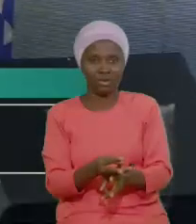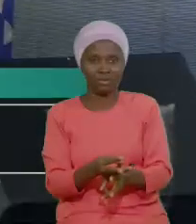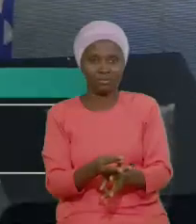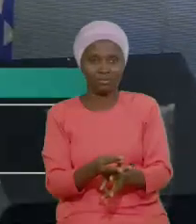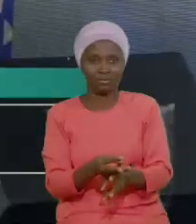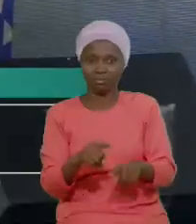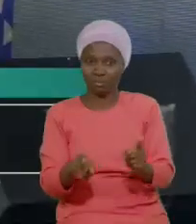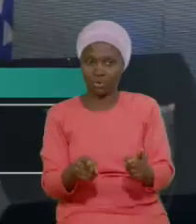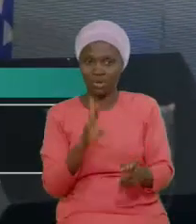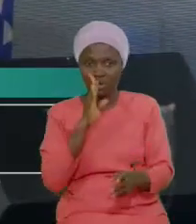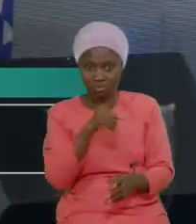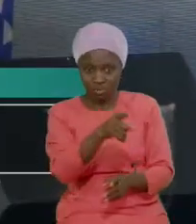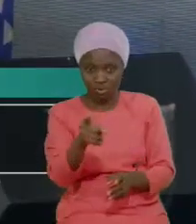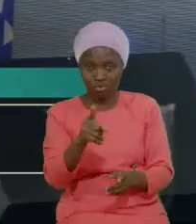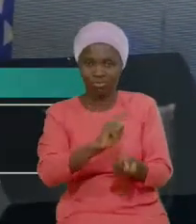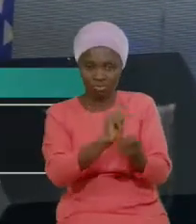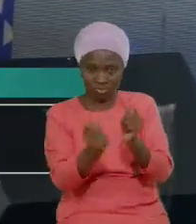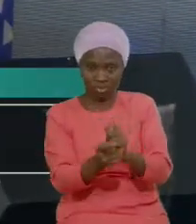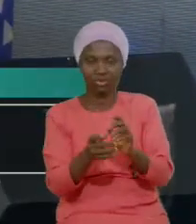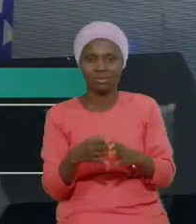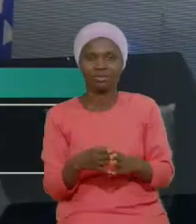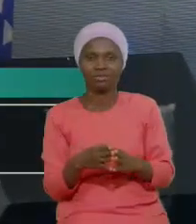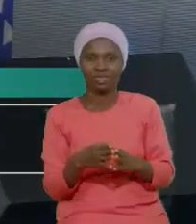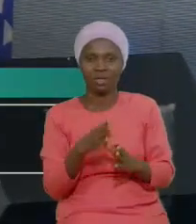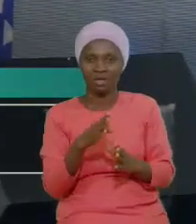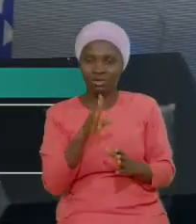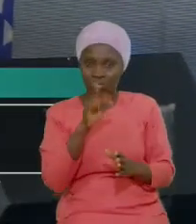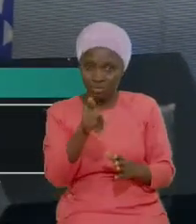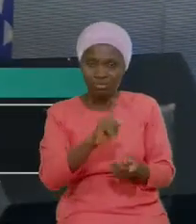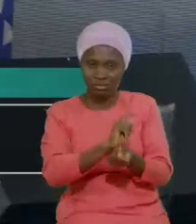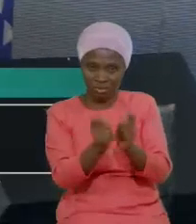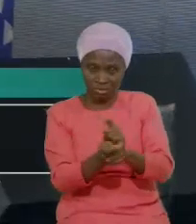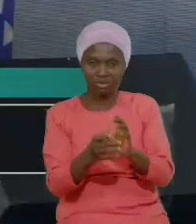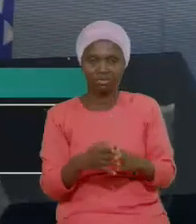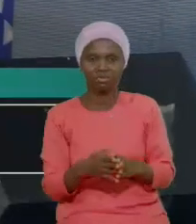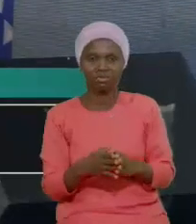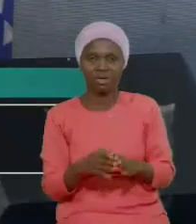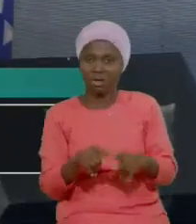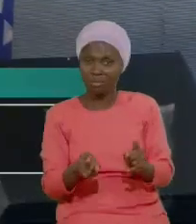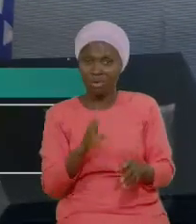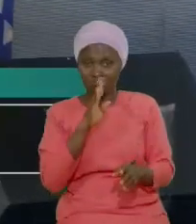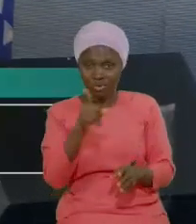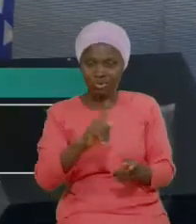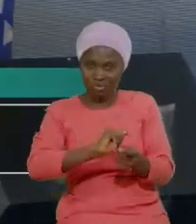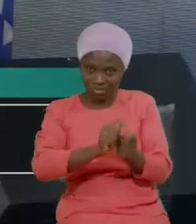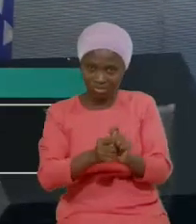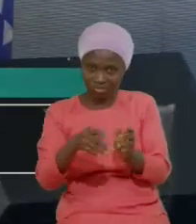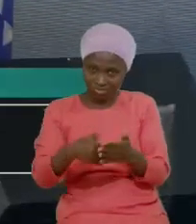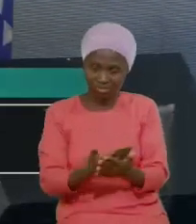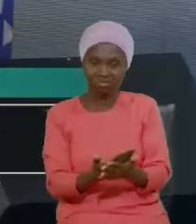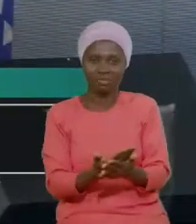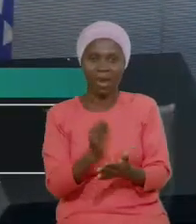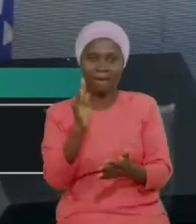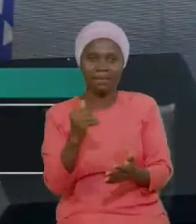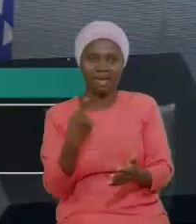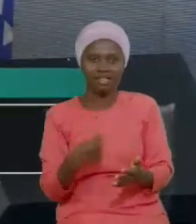but be ye transformed. But be changed, but be renewed by